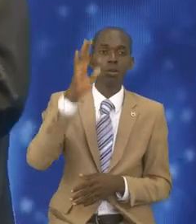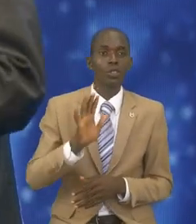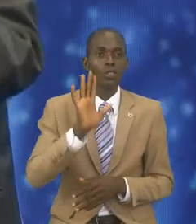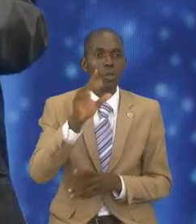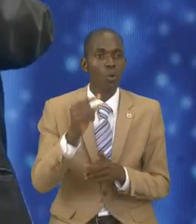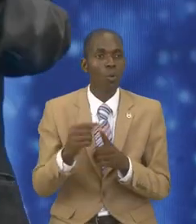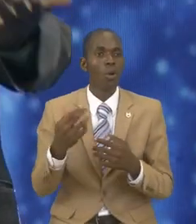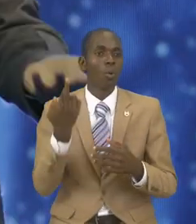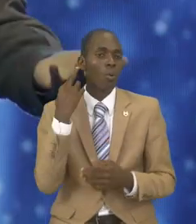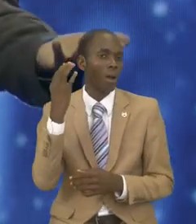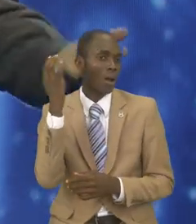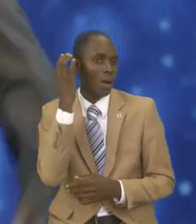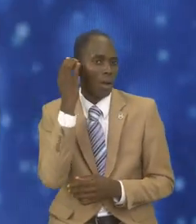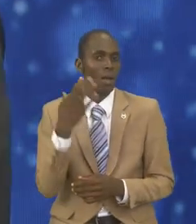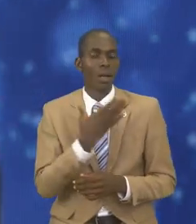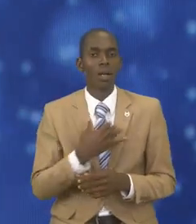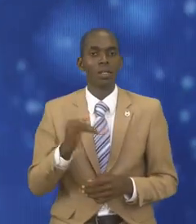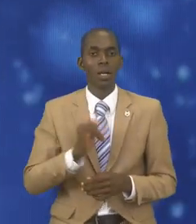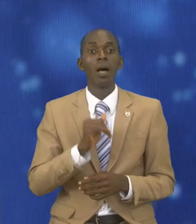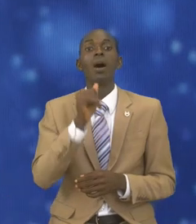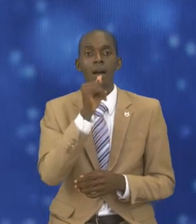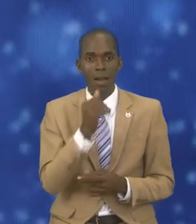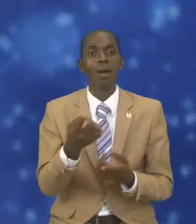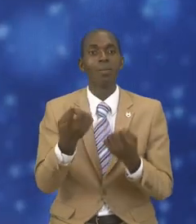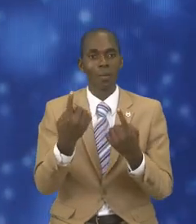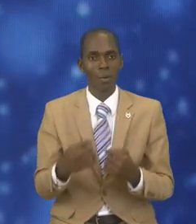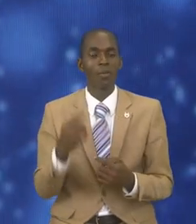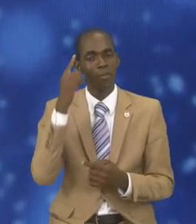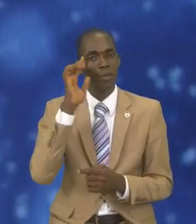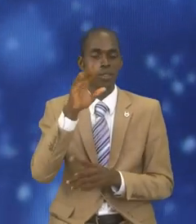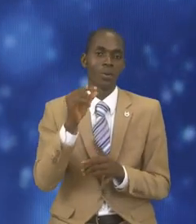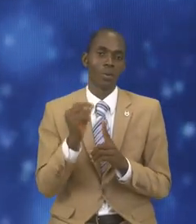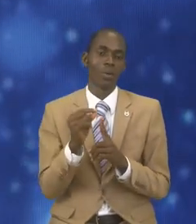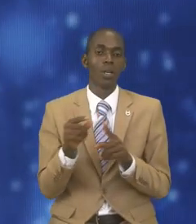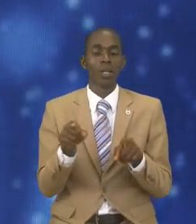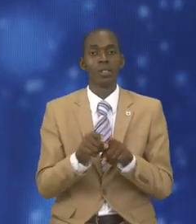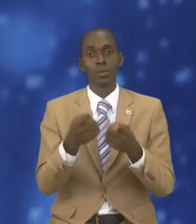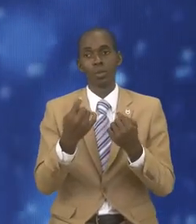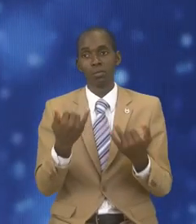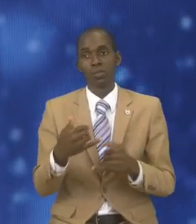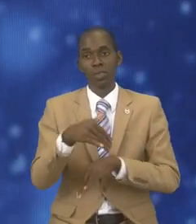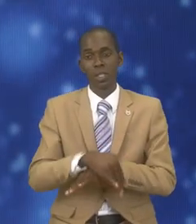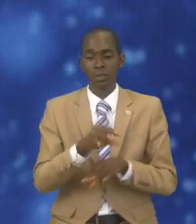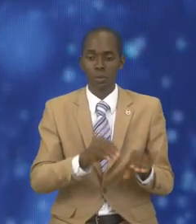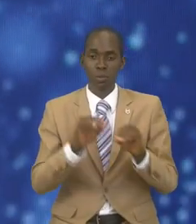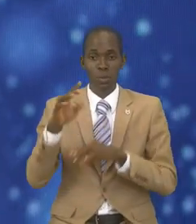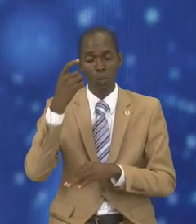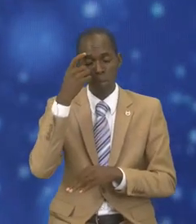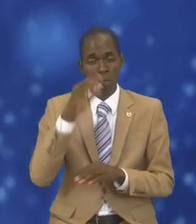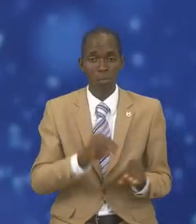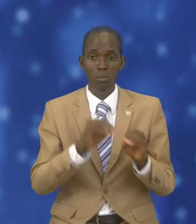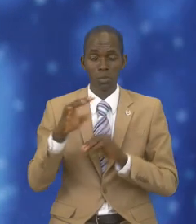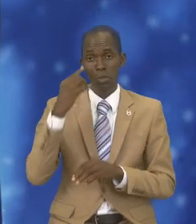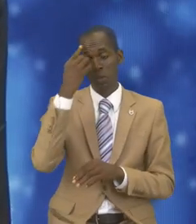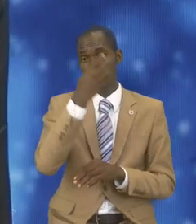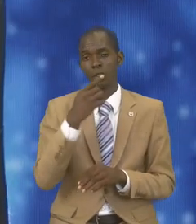heard, and I am calm for thy words. As you pray tonight, as you set your mind and you set your face, and